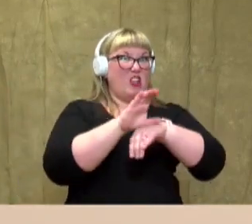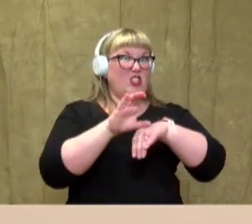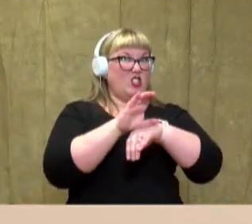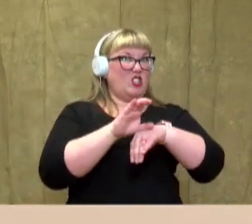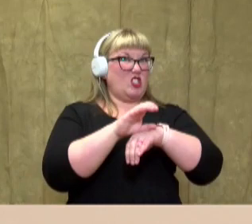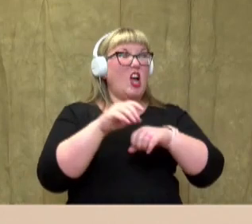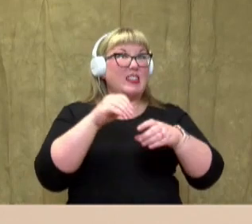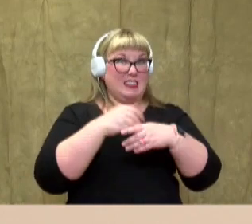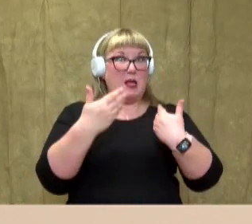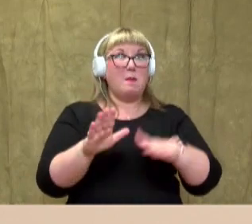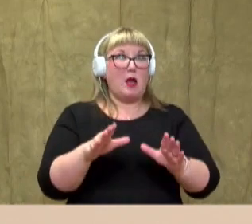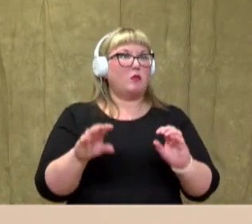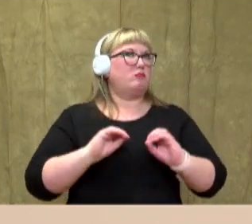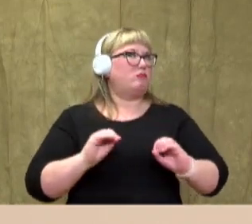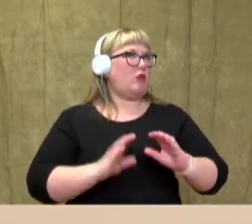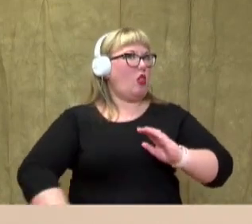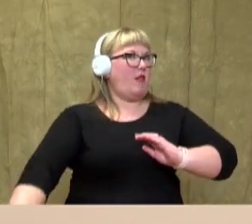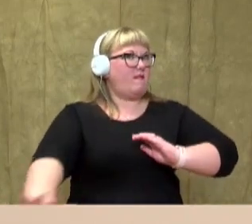floor.